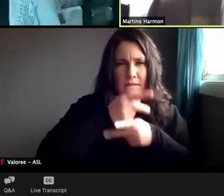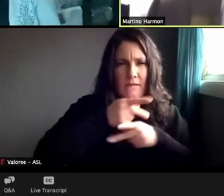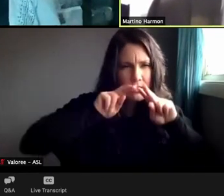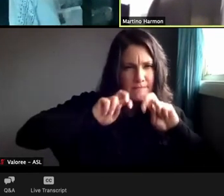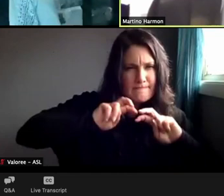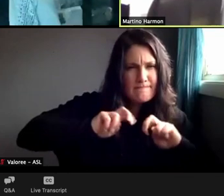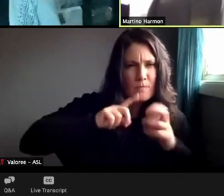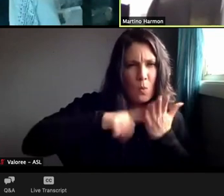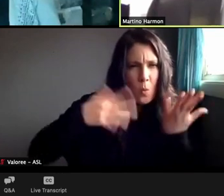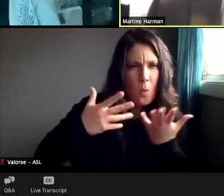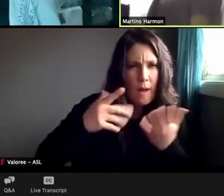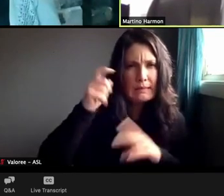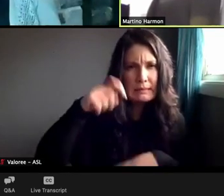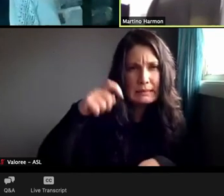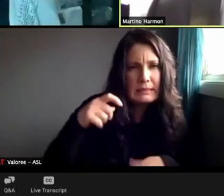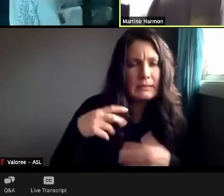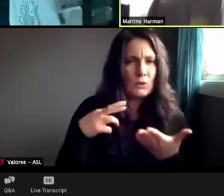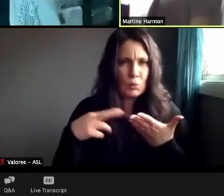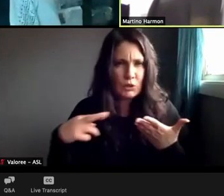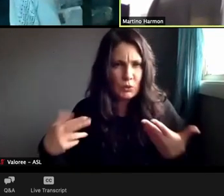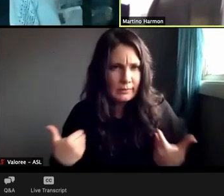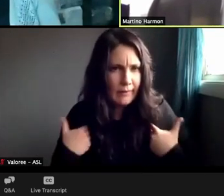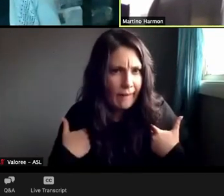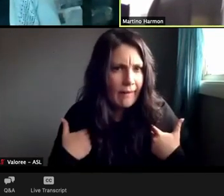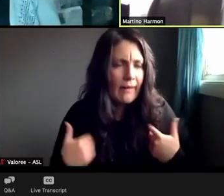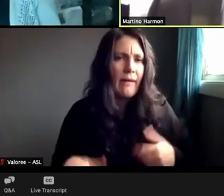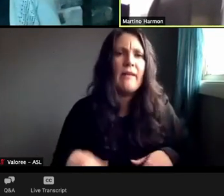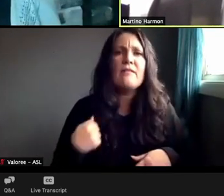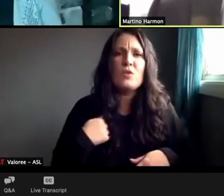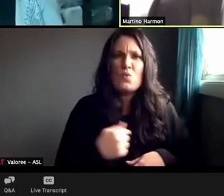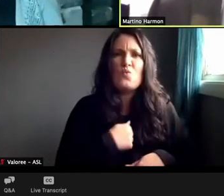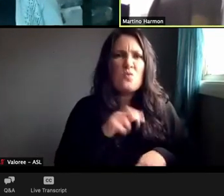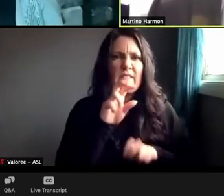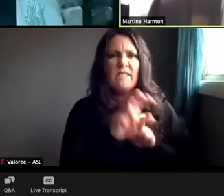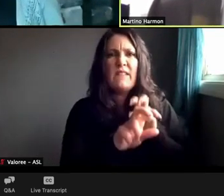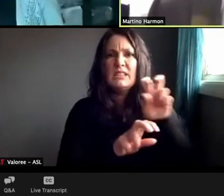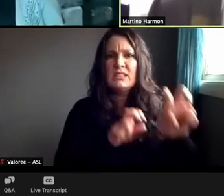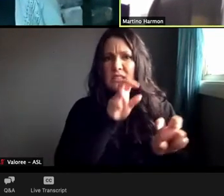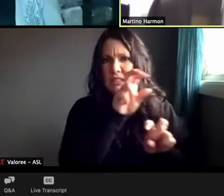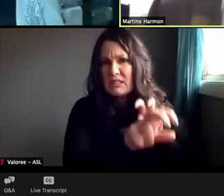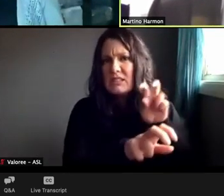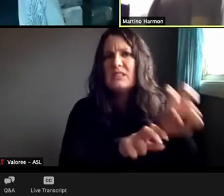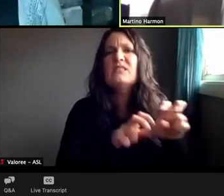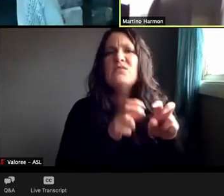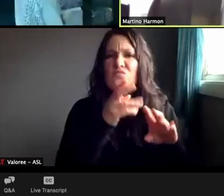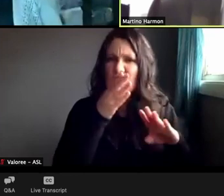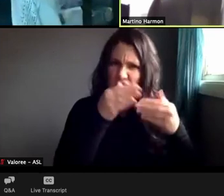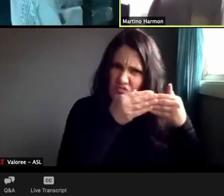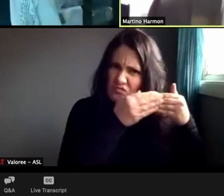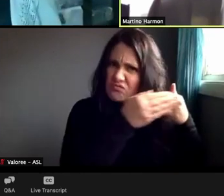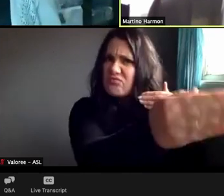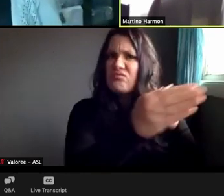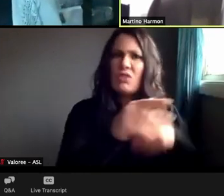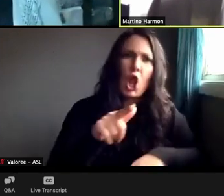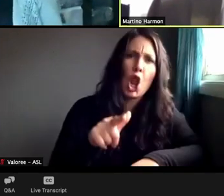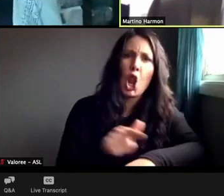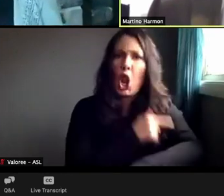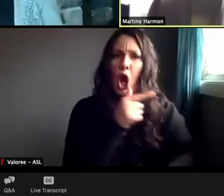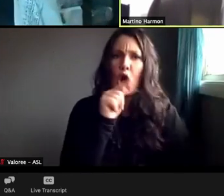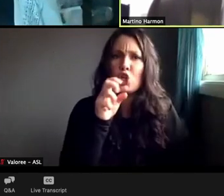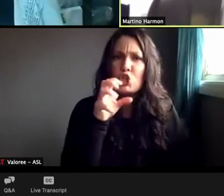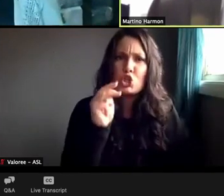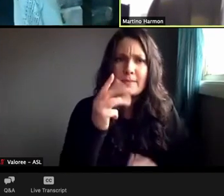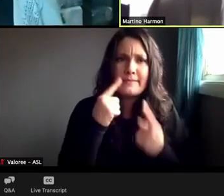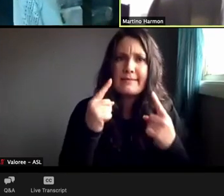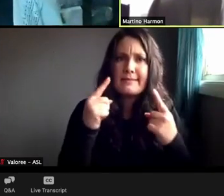and resources, and we're invested in stability for the long-term success of the university and the division so that we